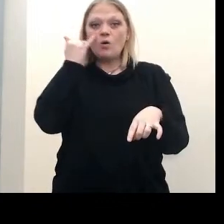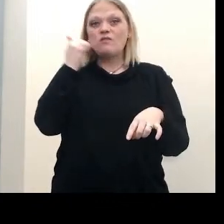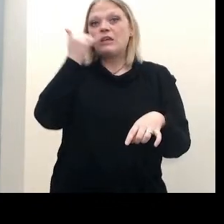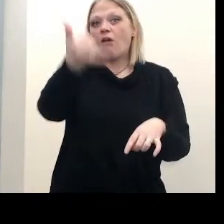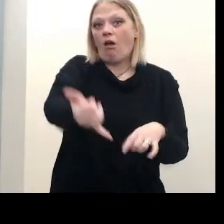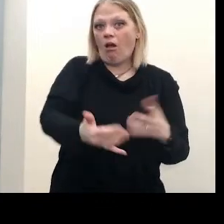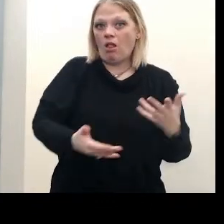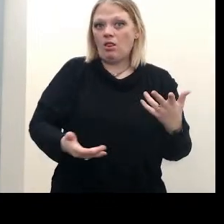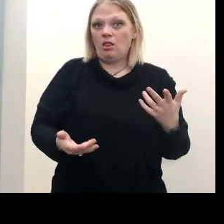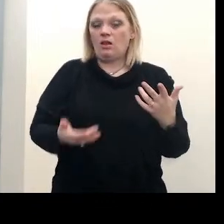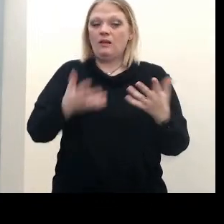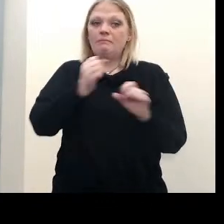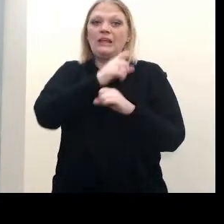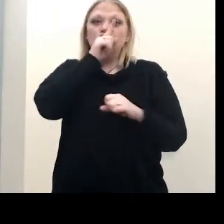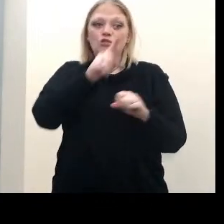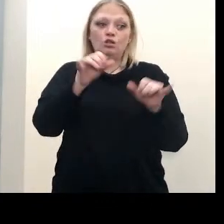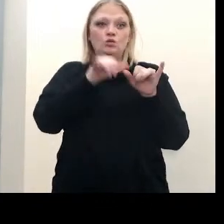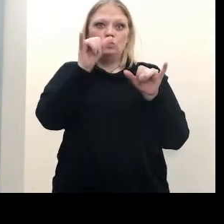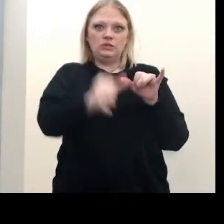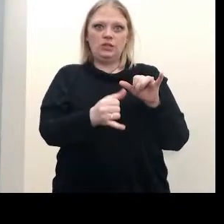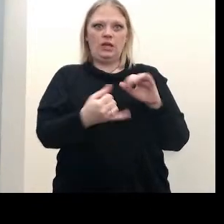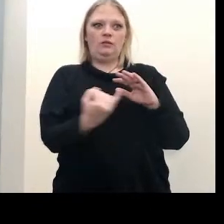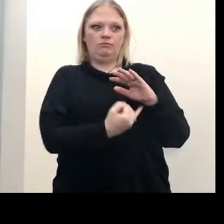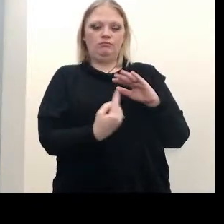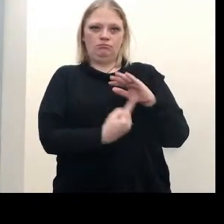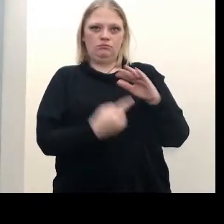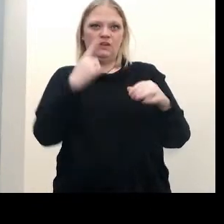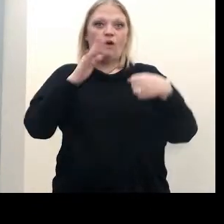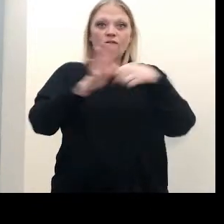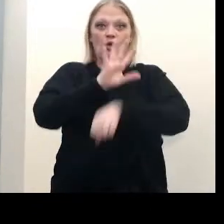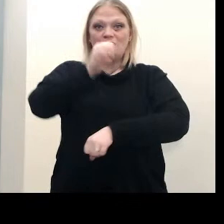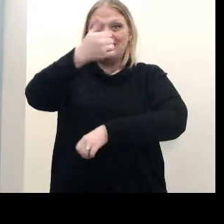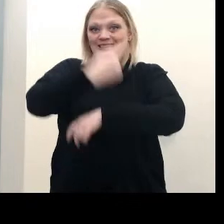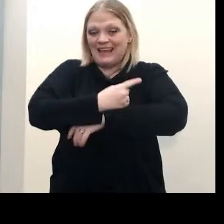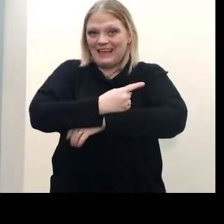and make sure that you stay in isolation for the full 10 days